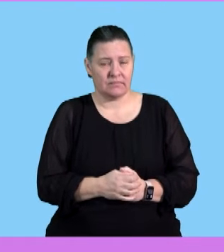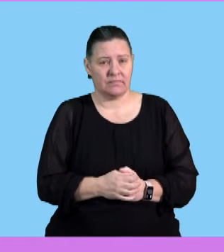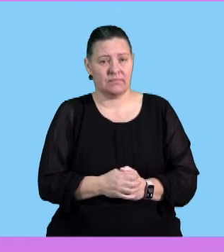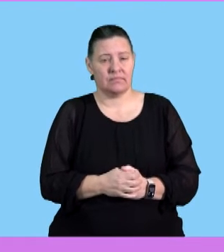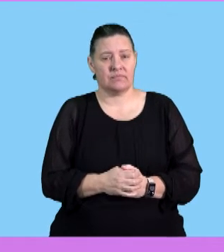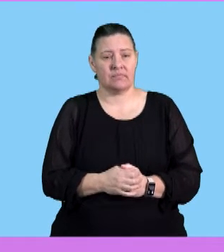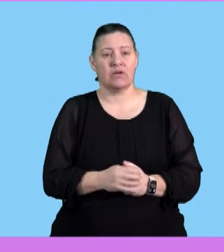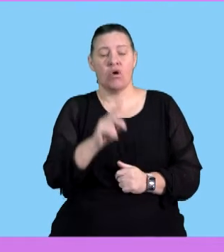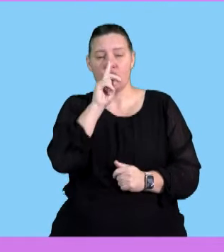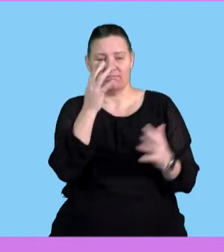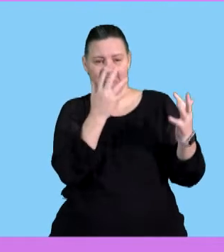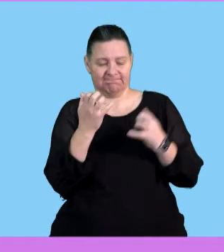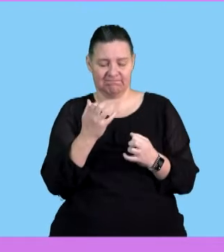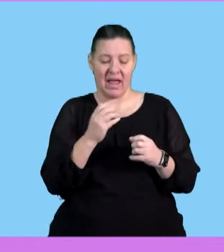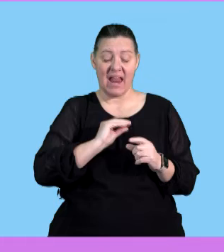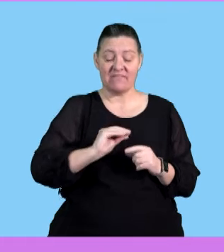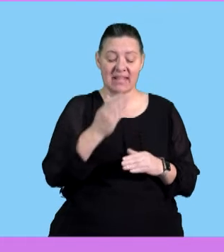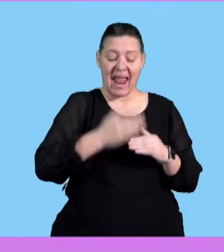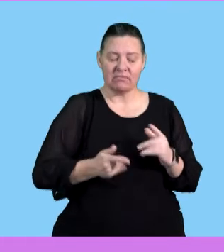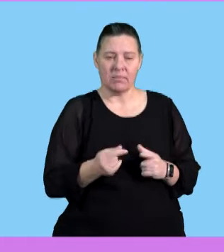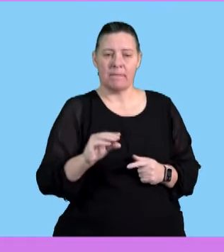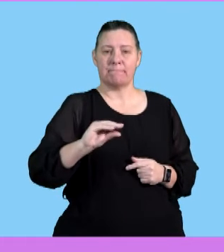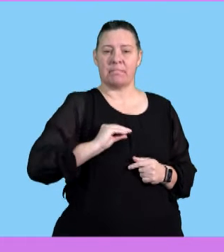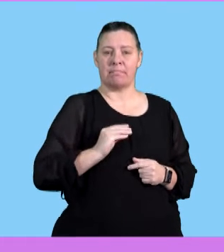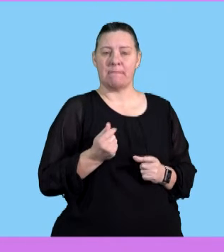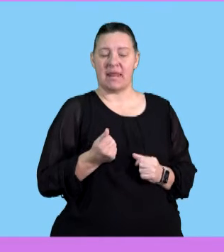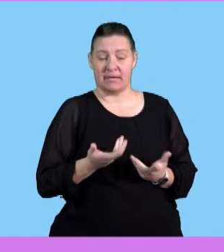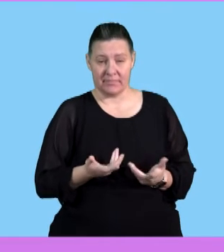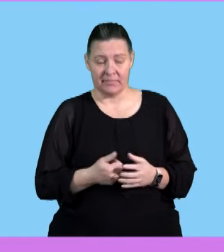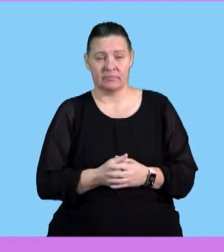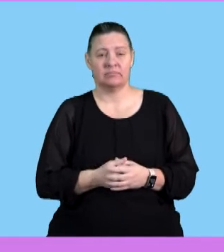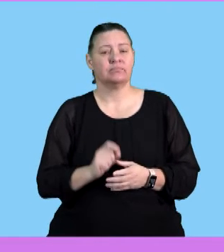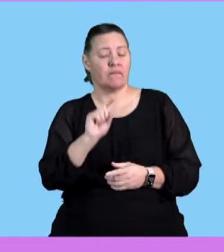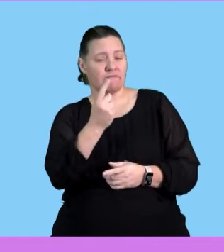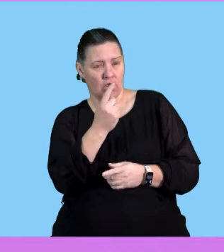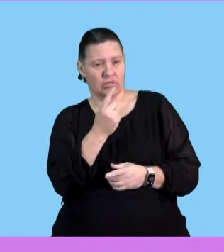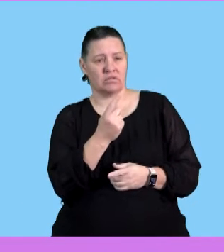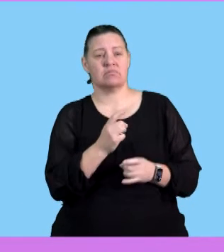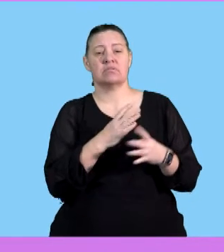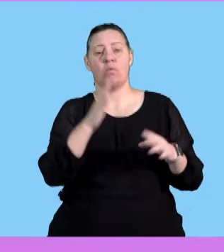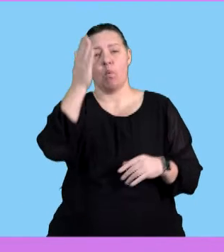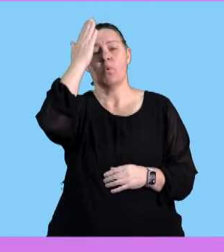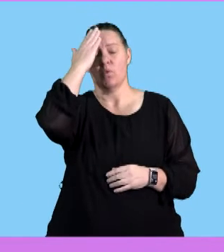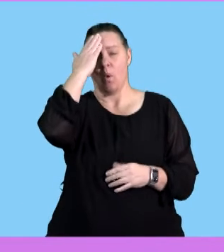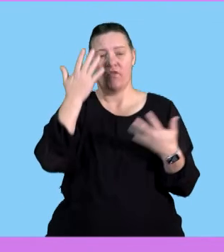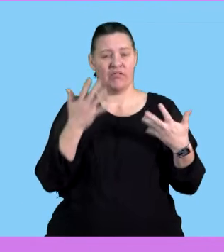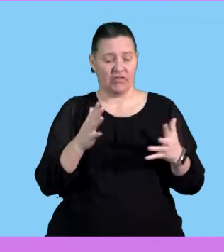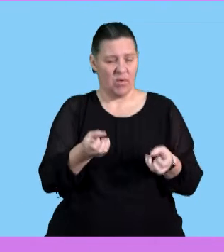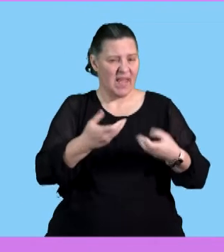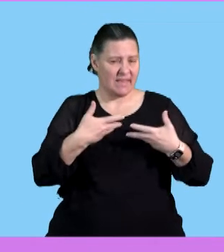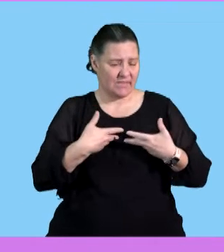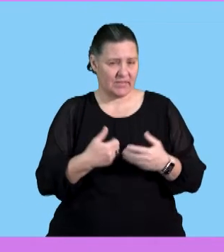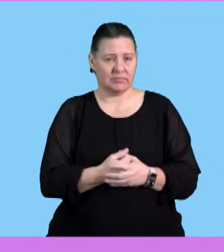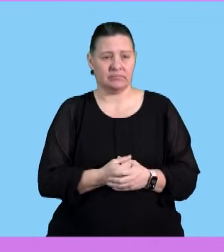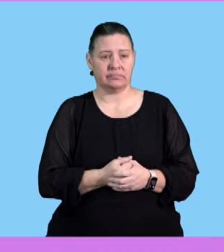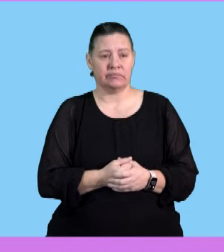that we are going to be accumulating at the end of this investment. So now firstly, we need to start by what we know or